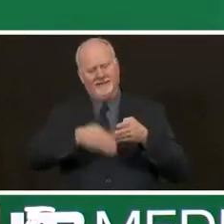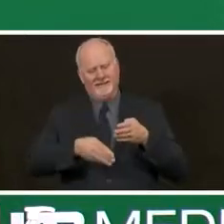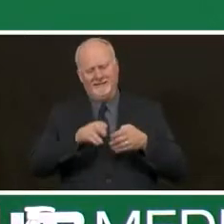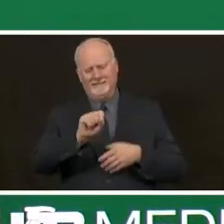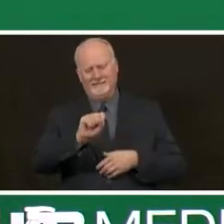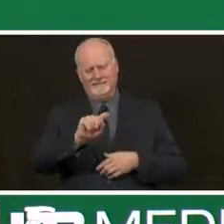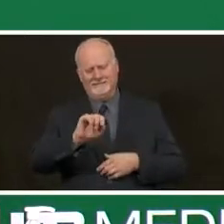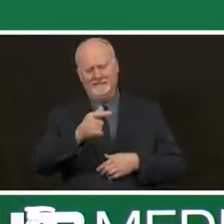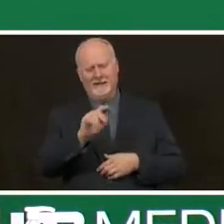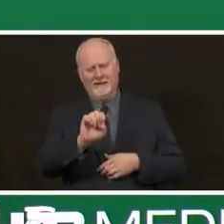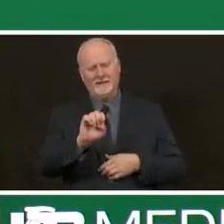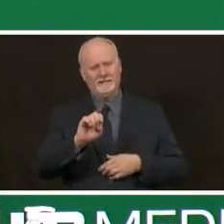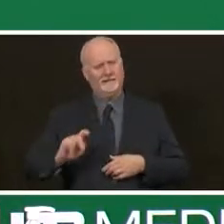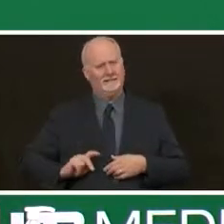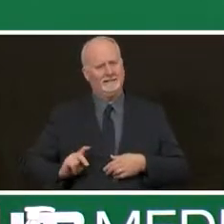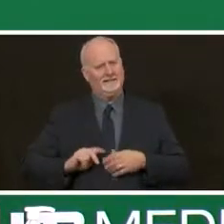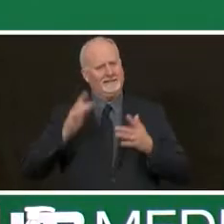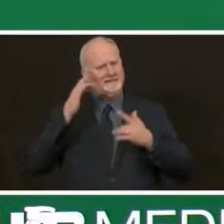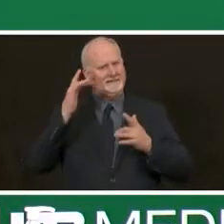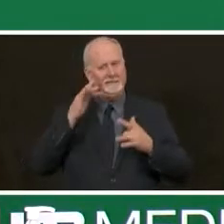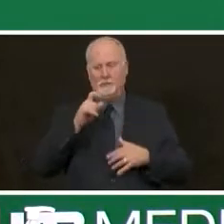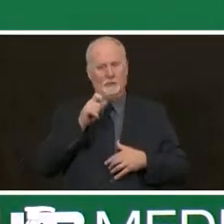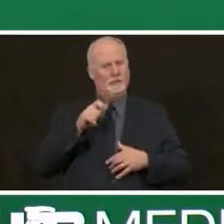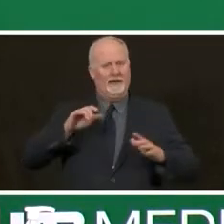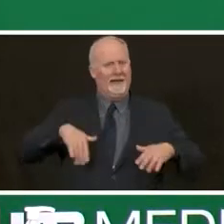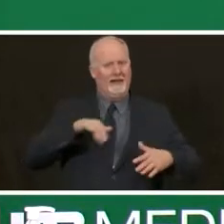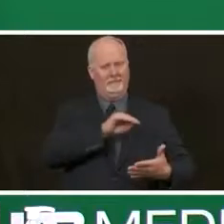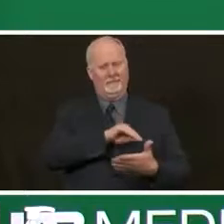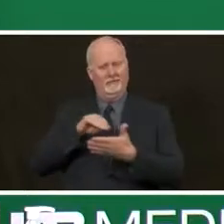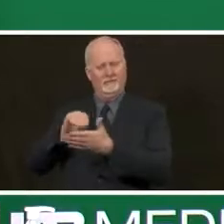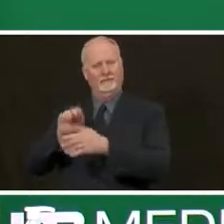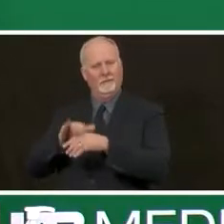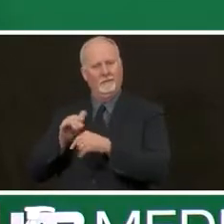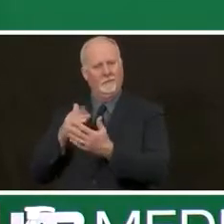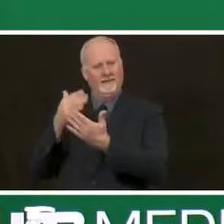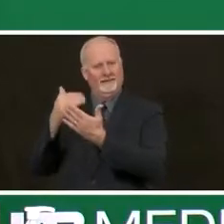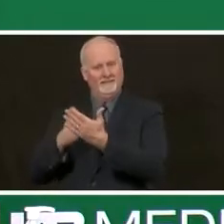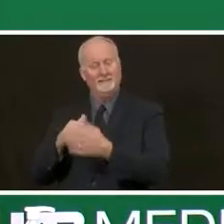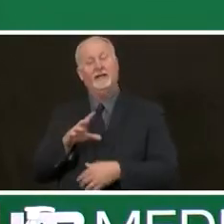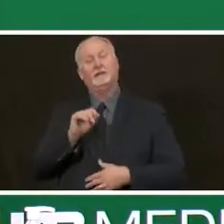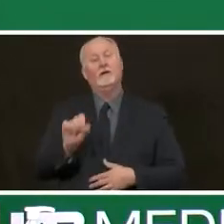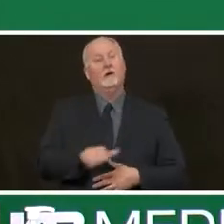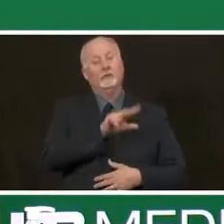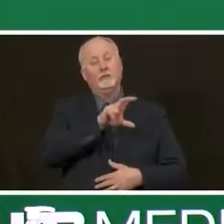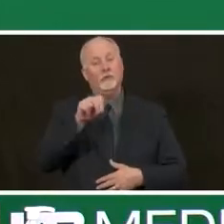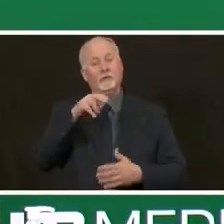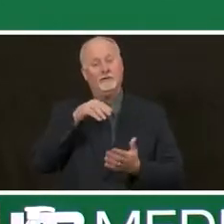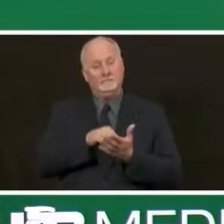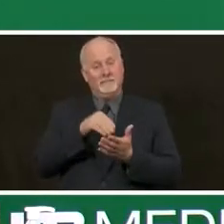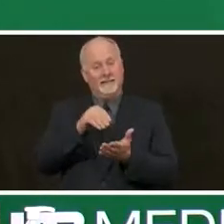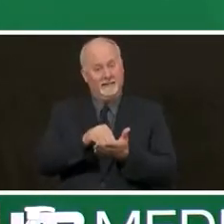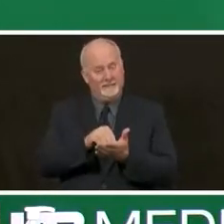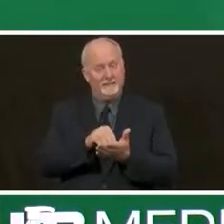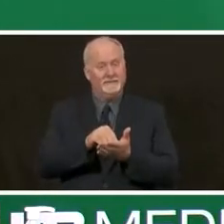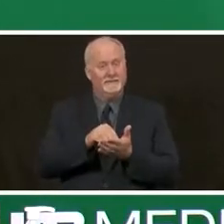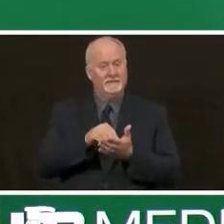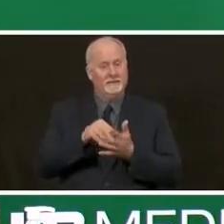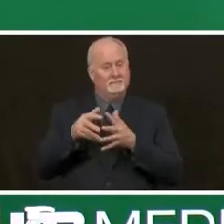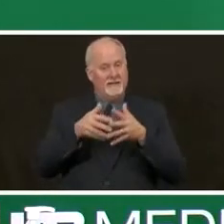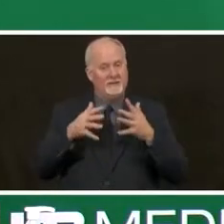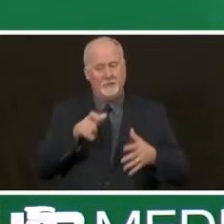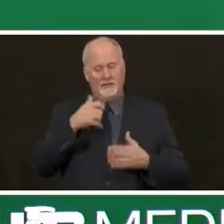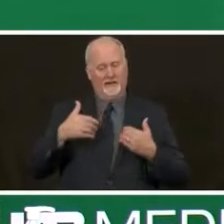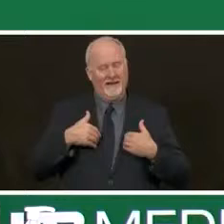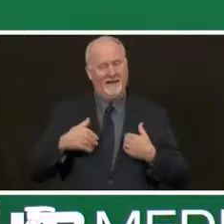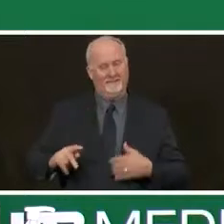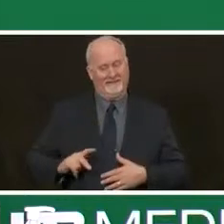make it to a waiting list. And oh, by the way, there are 37 million Americans that have chronic kidney disease. Many of them don't even realize they have it, but